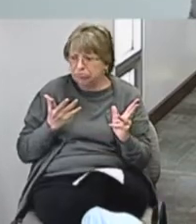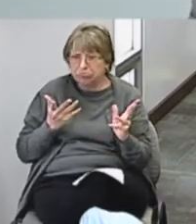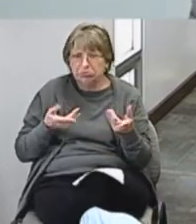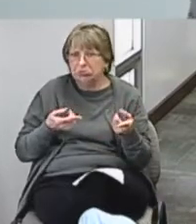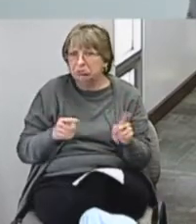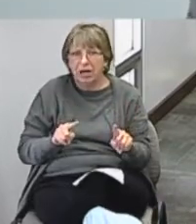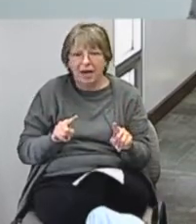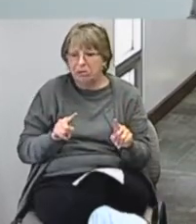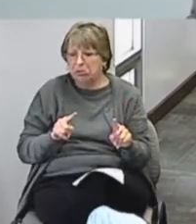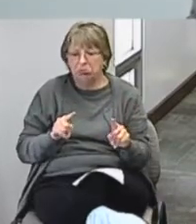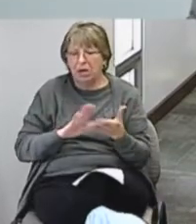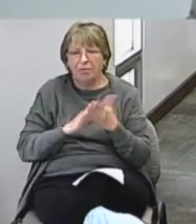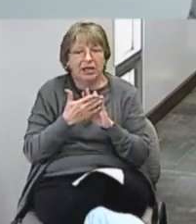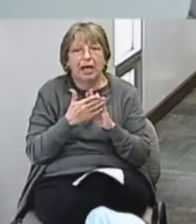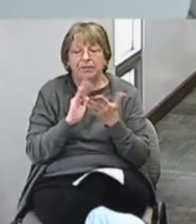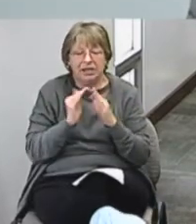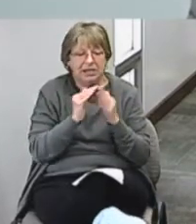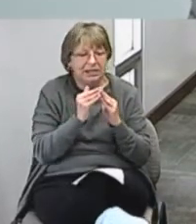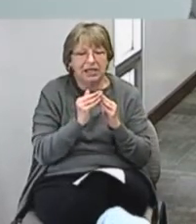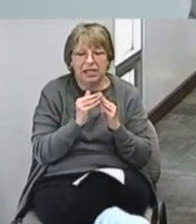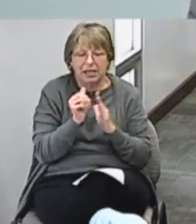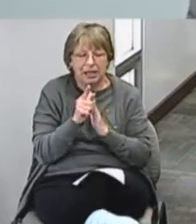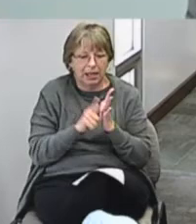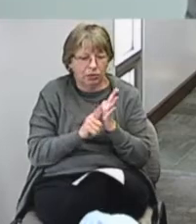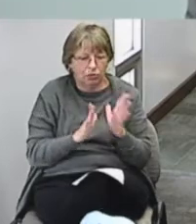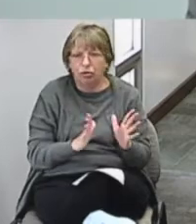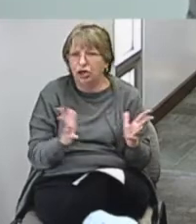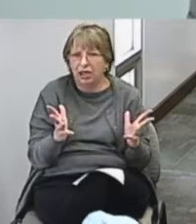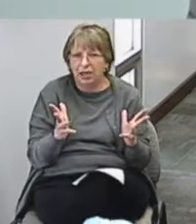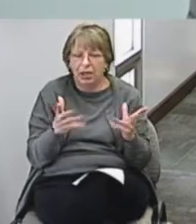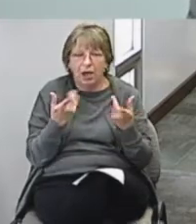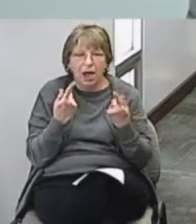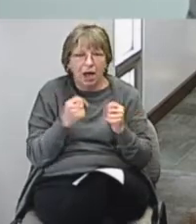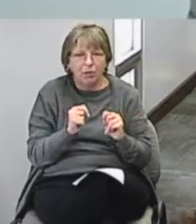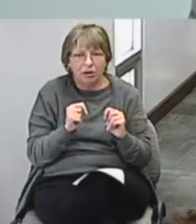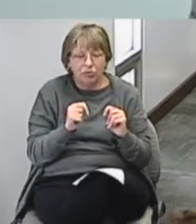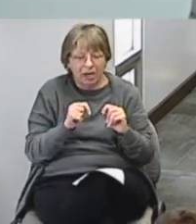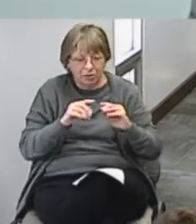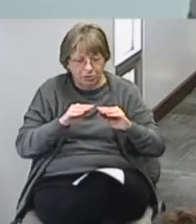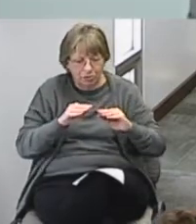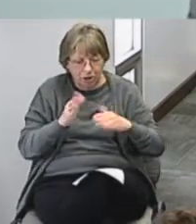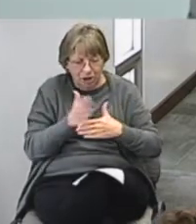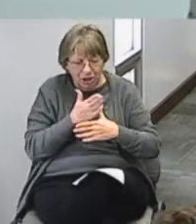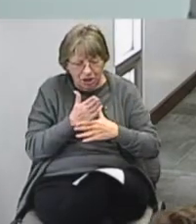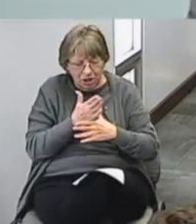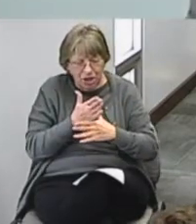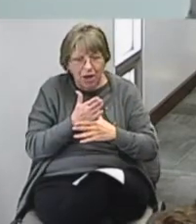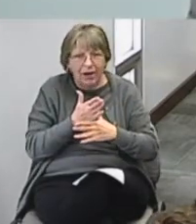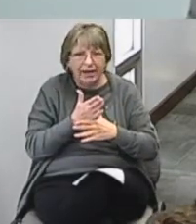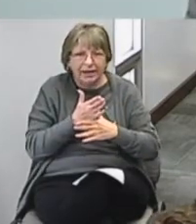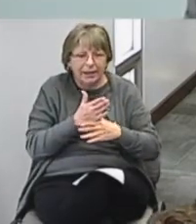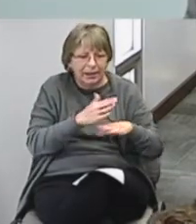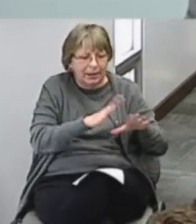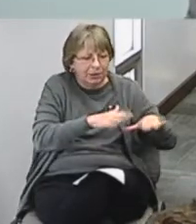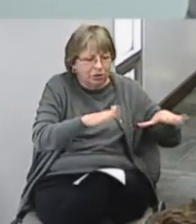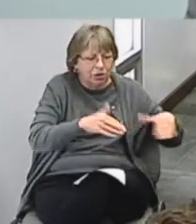been city attorney. We try to distribute it between both children and youth and adults,